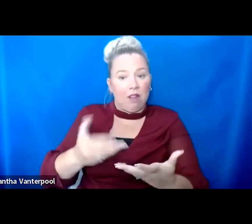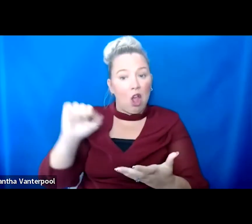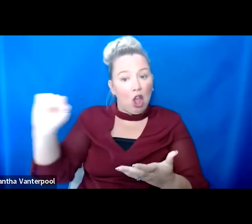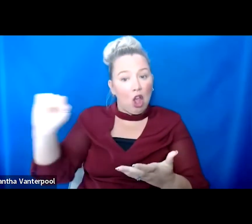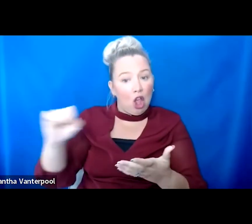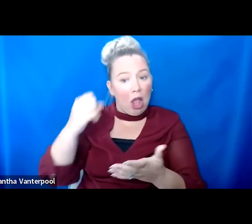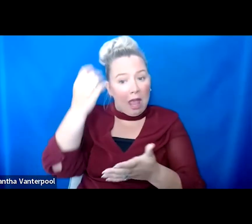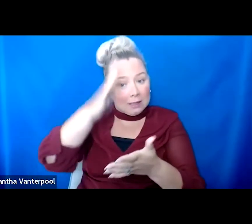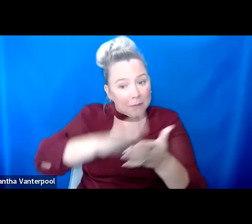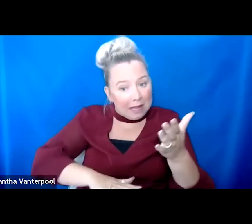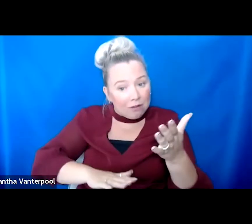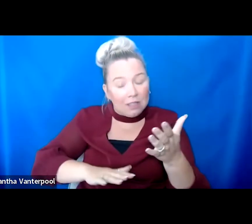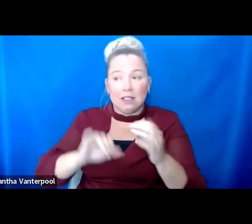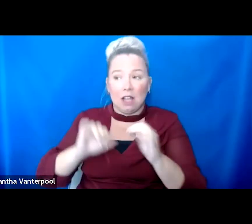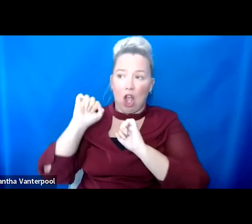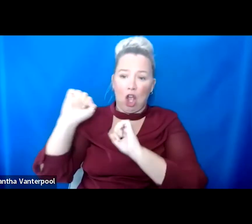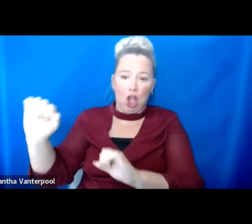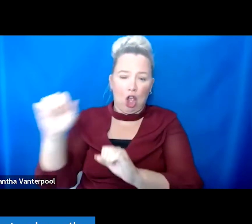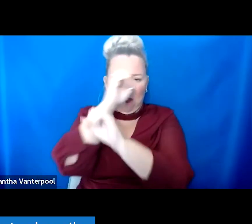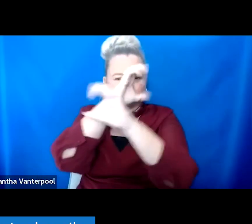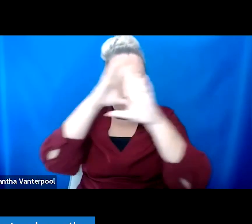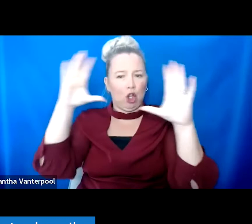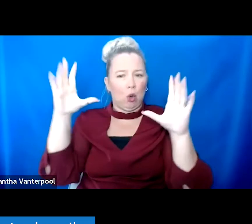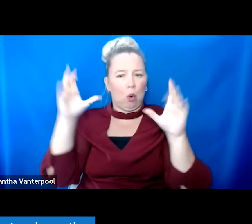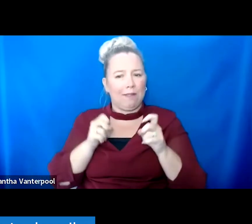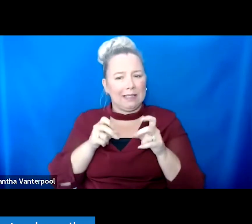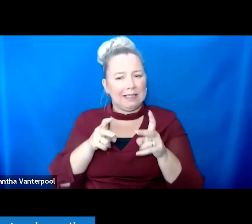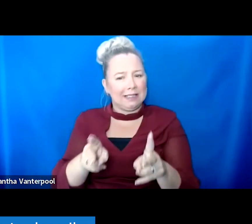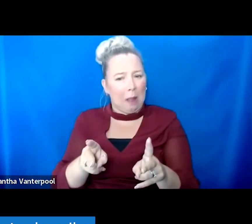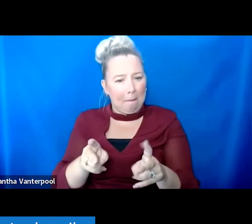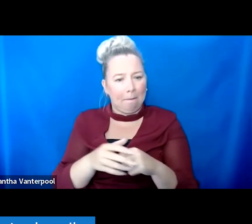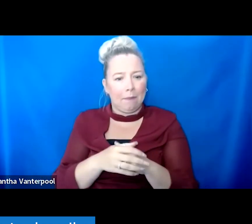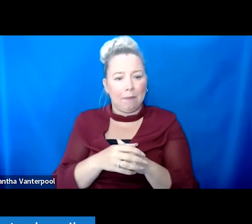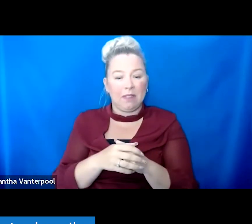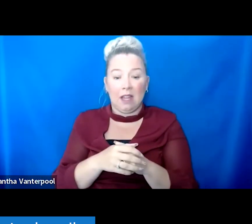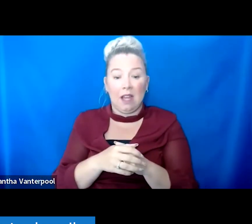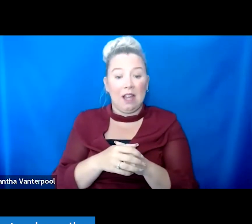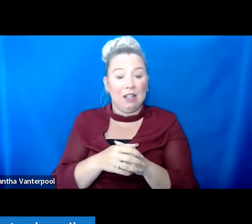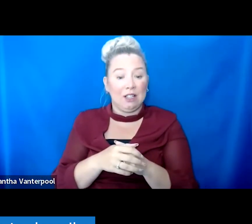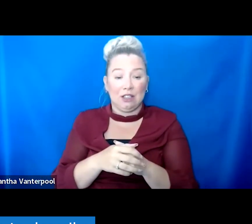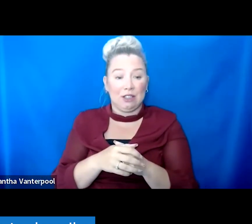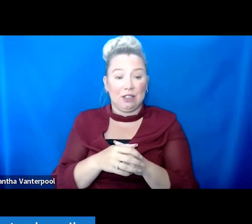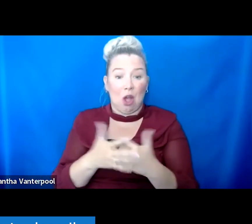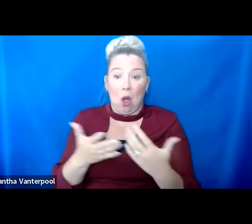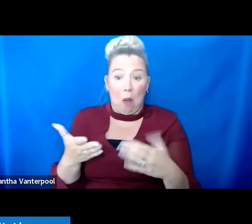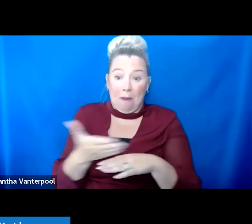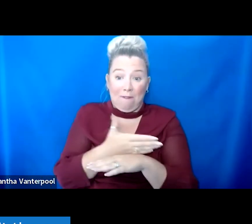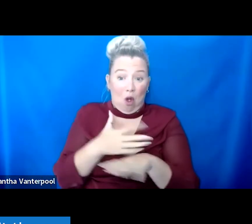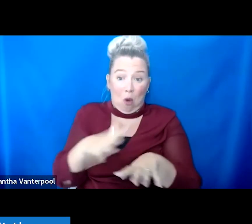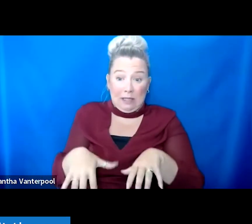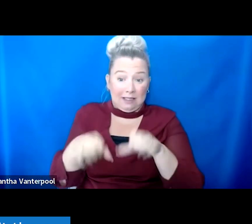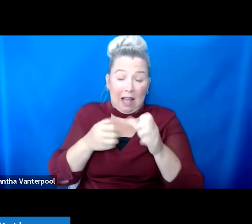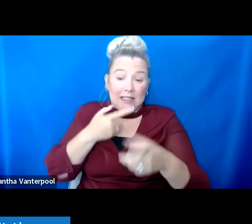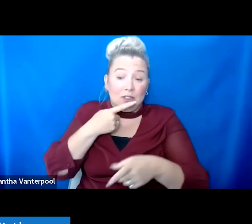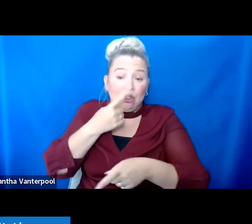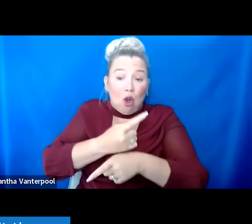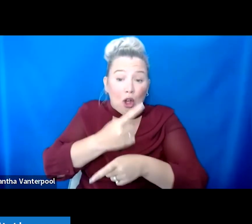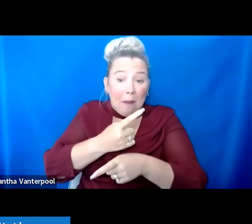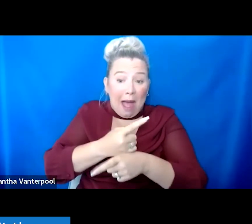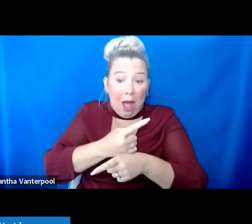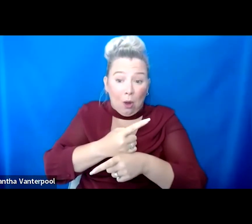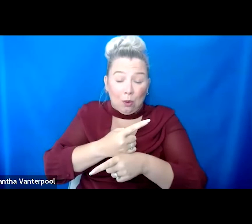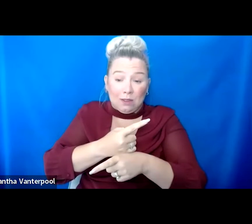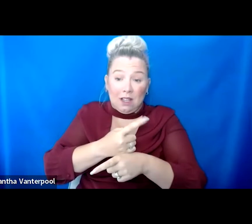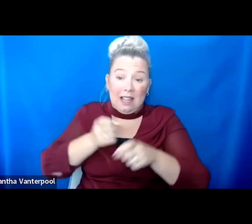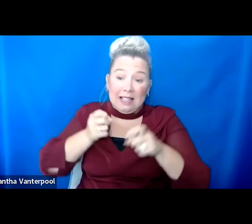she sees the system. So very much before we all went in to describe what the system looks like, we had to sit there and really